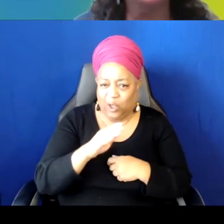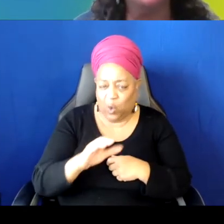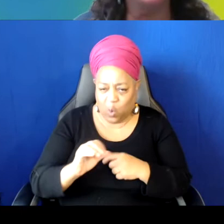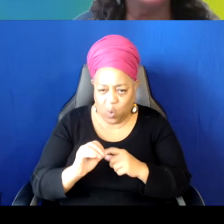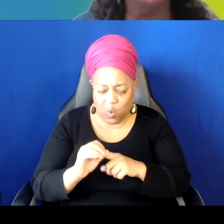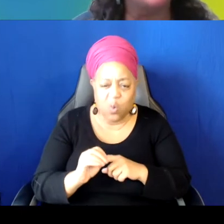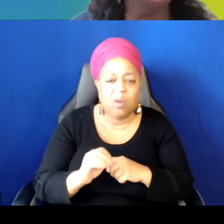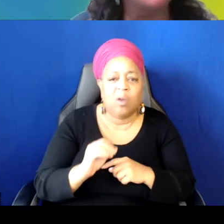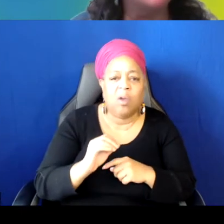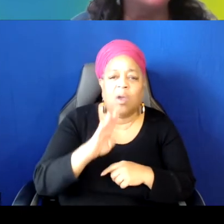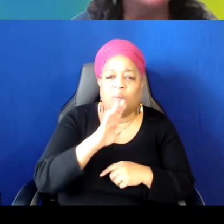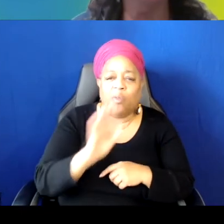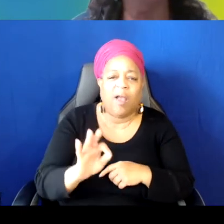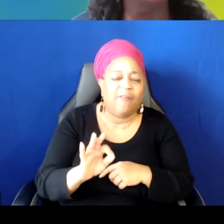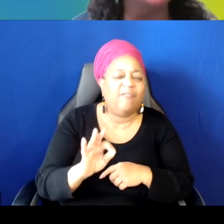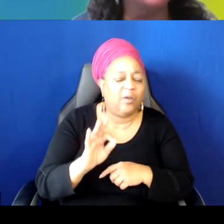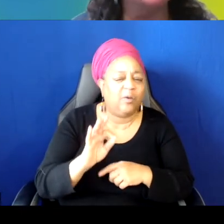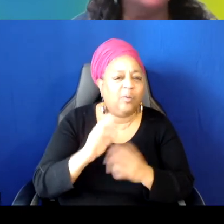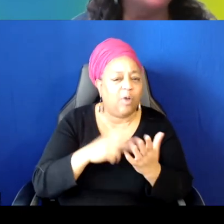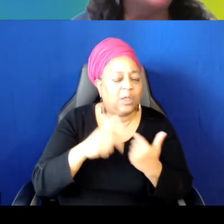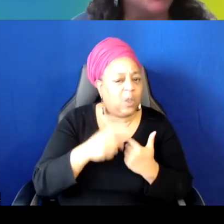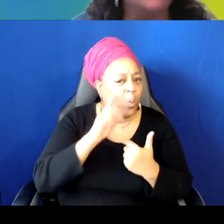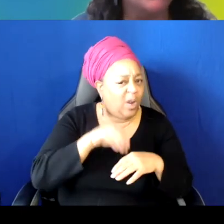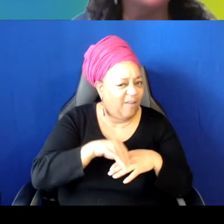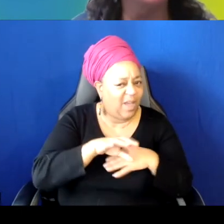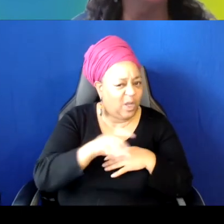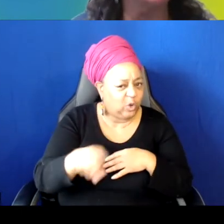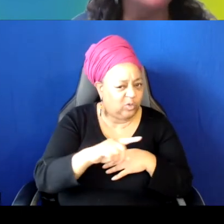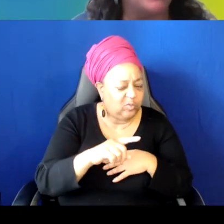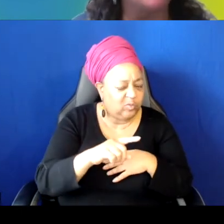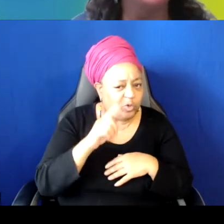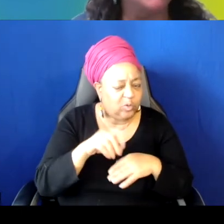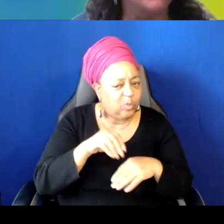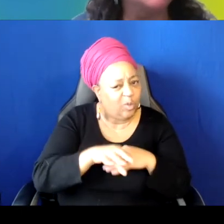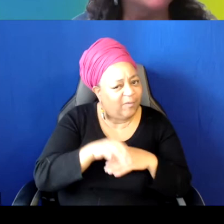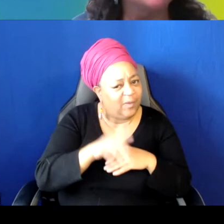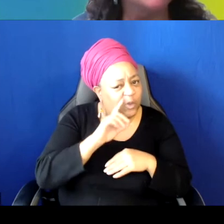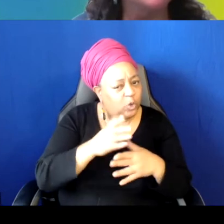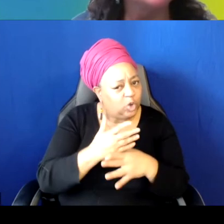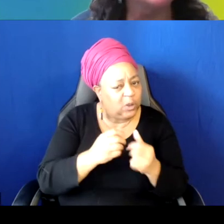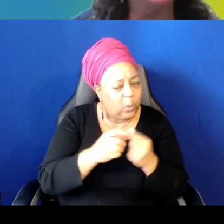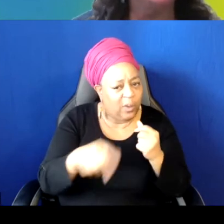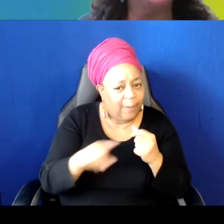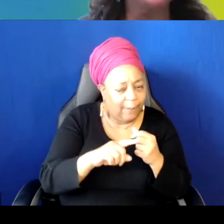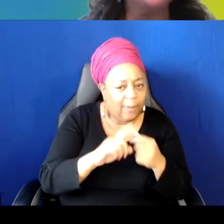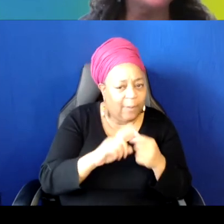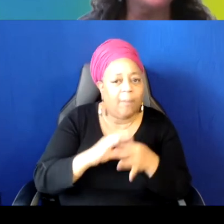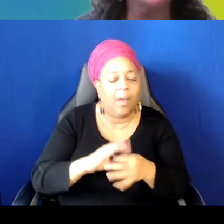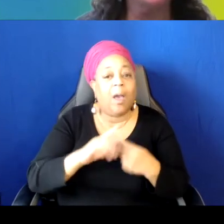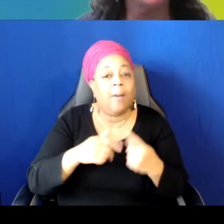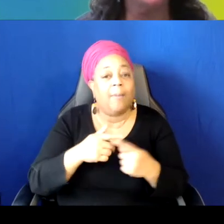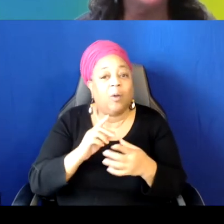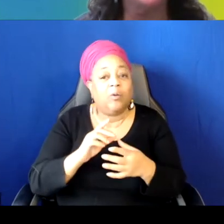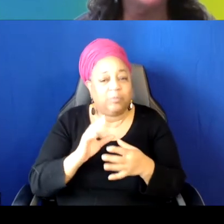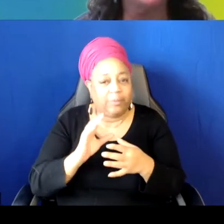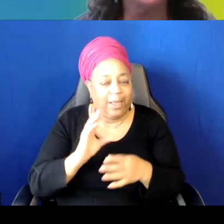projects, what advice might you give to local governments about engaging with communities?